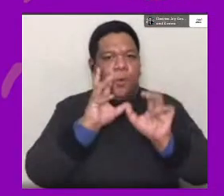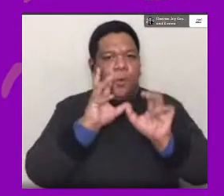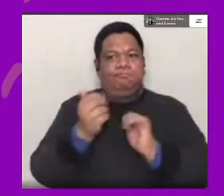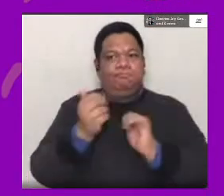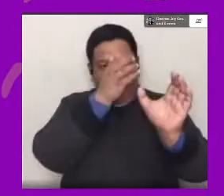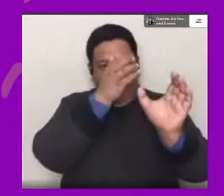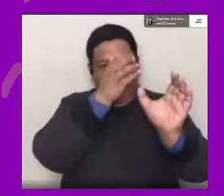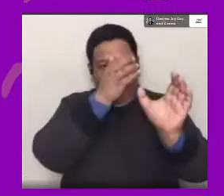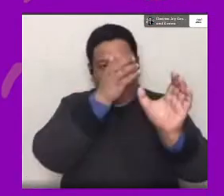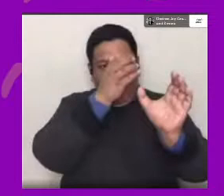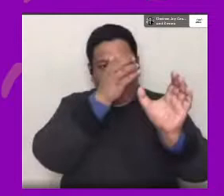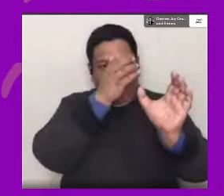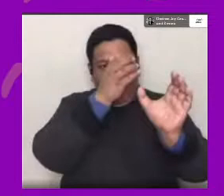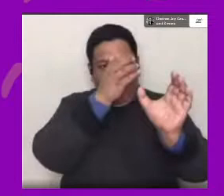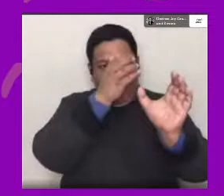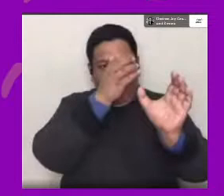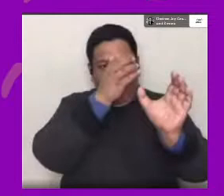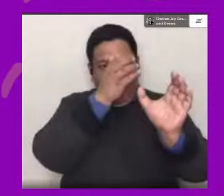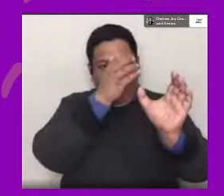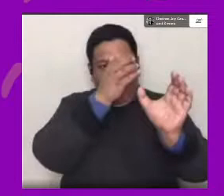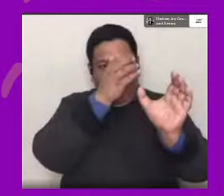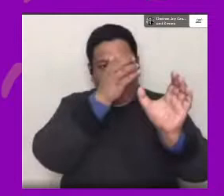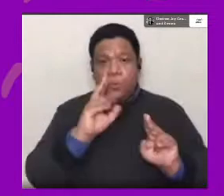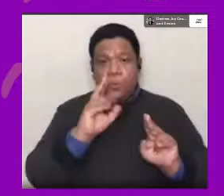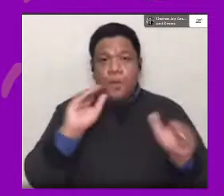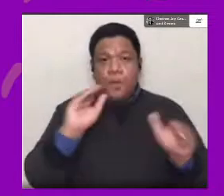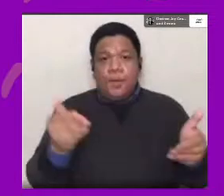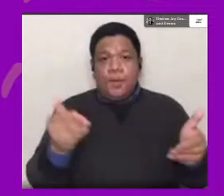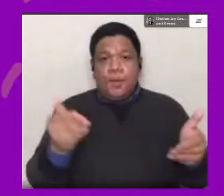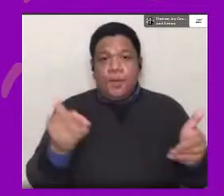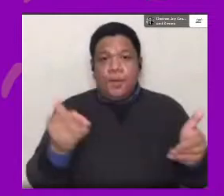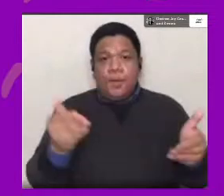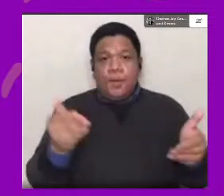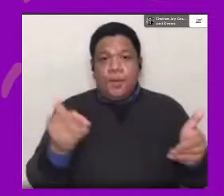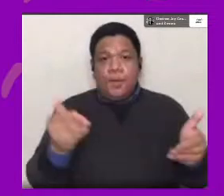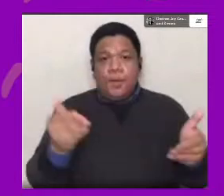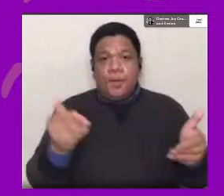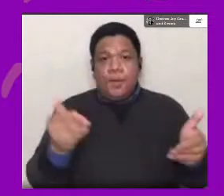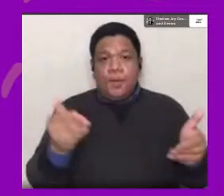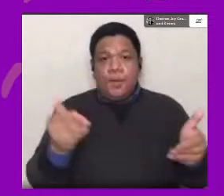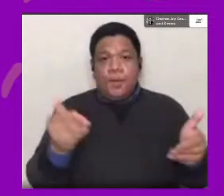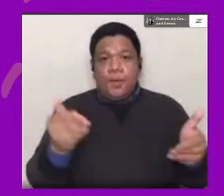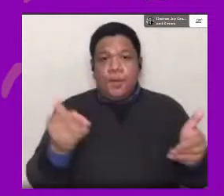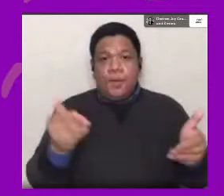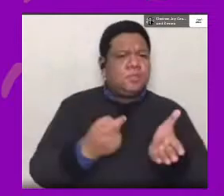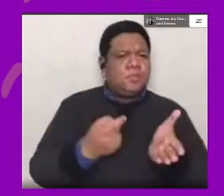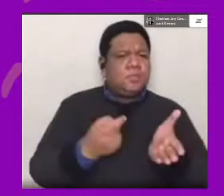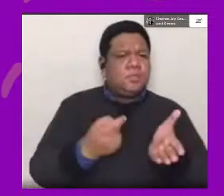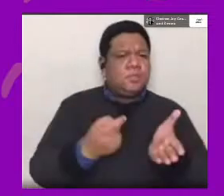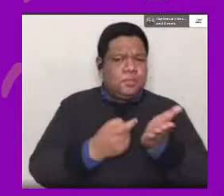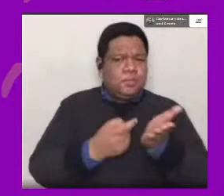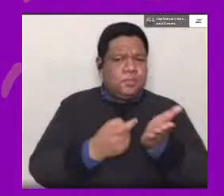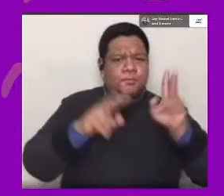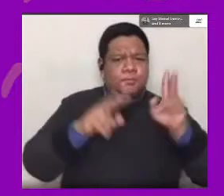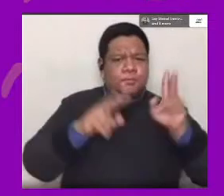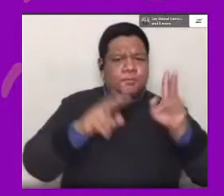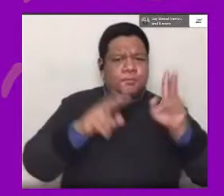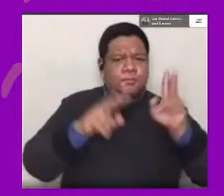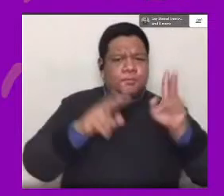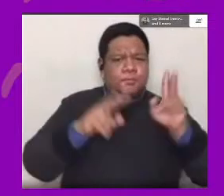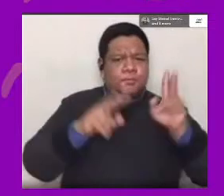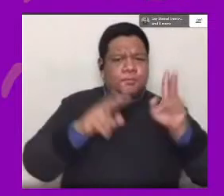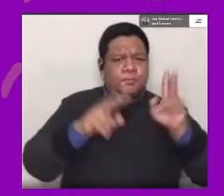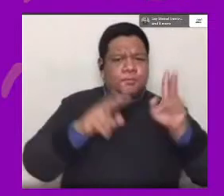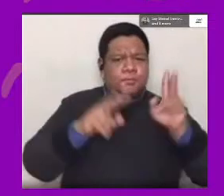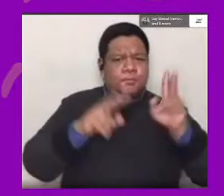So I now have the honor to introduce our panelist resource speakers who will be tackling the issues already raised and discussing them